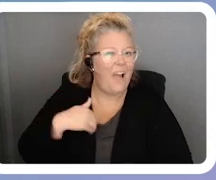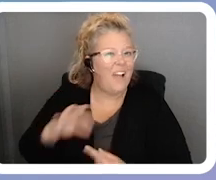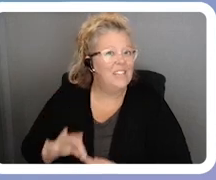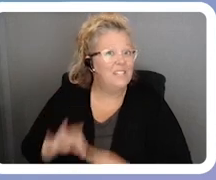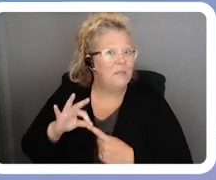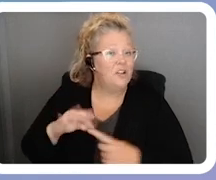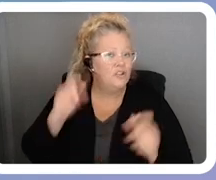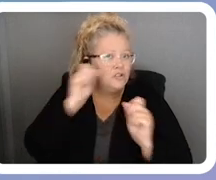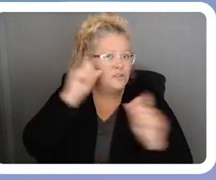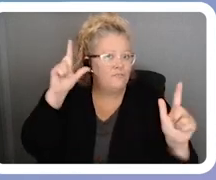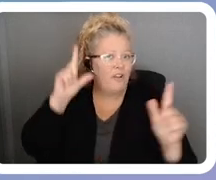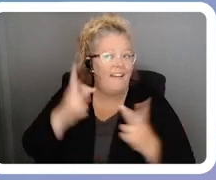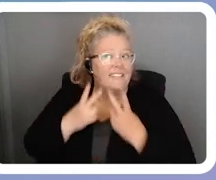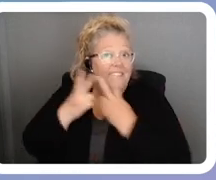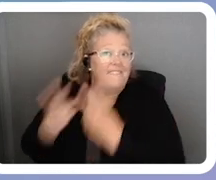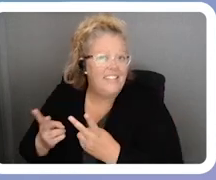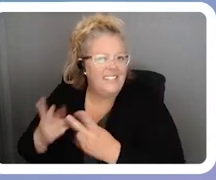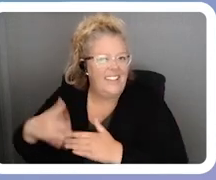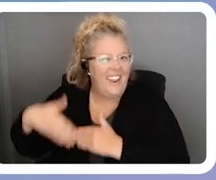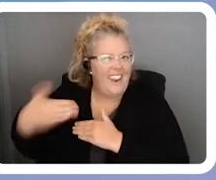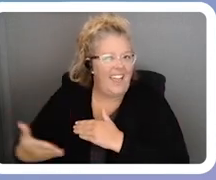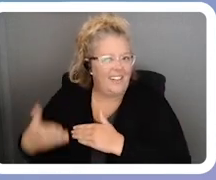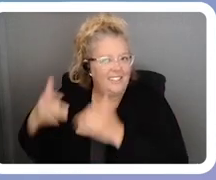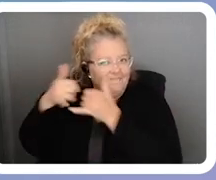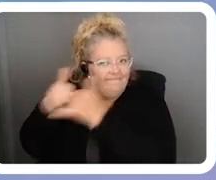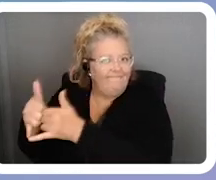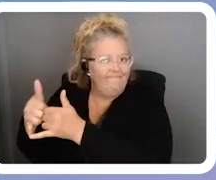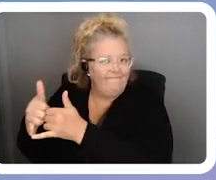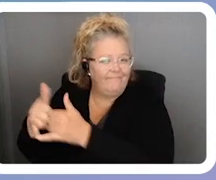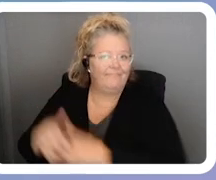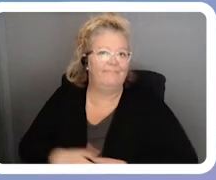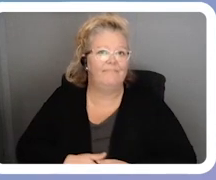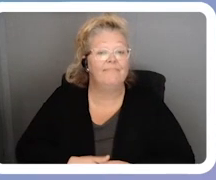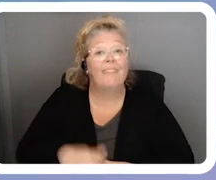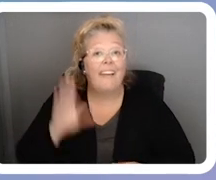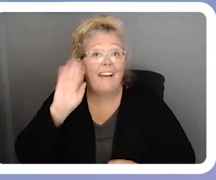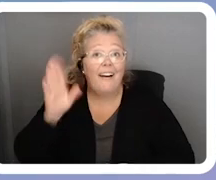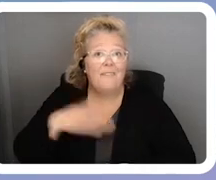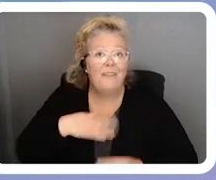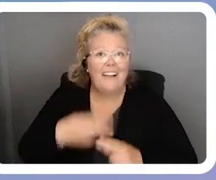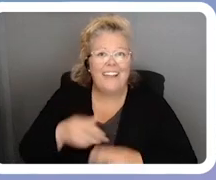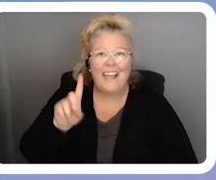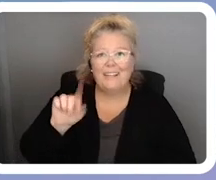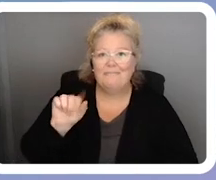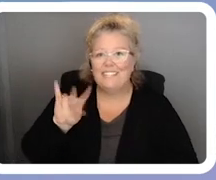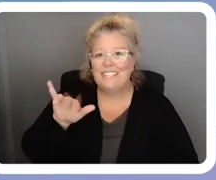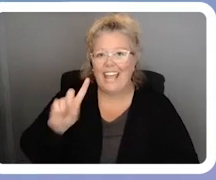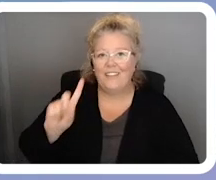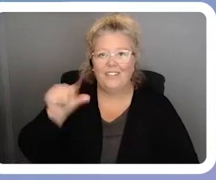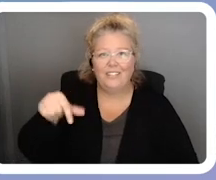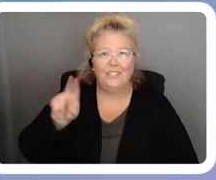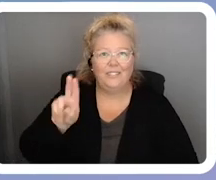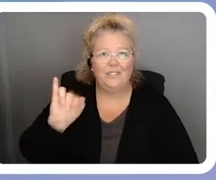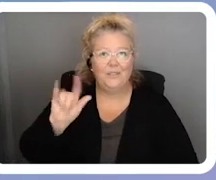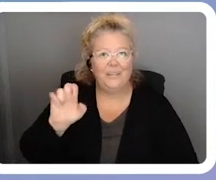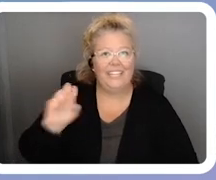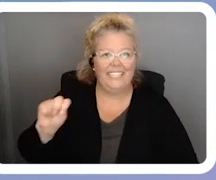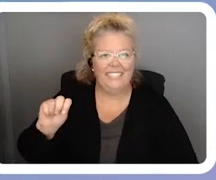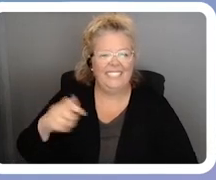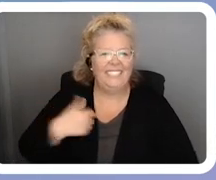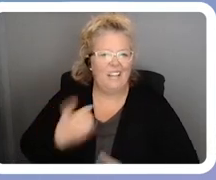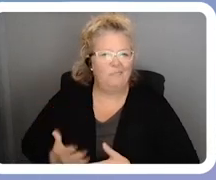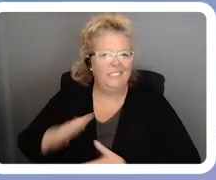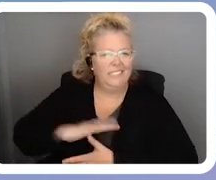special and surprise visit to honor our next award winner. Hi, everyone. My name is David Quillen. I'm the Senior Vice